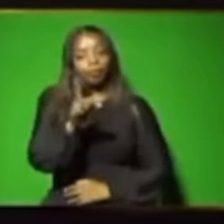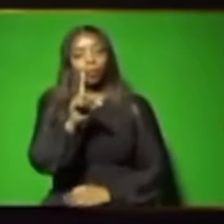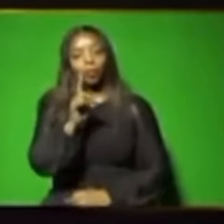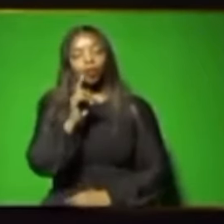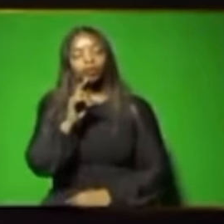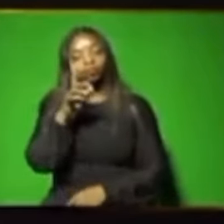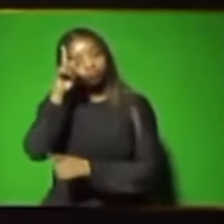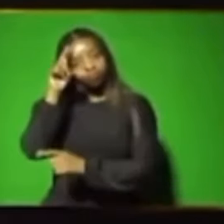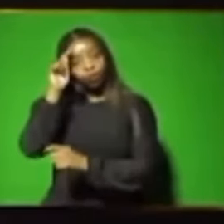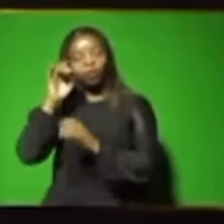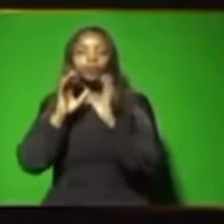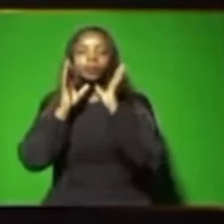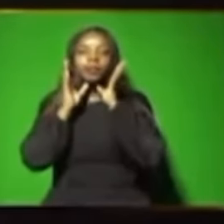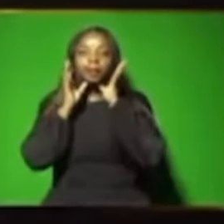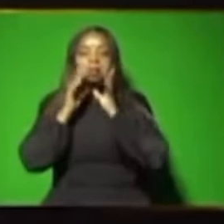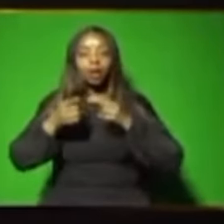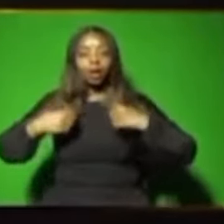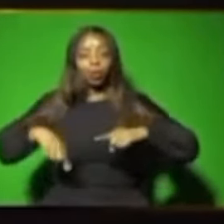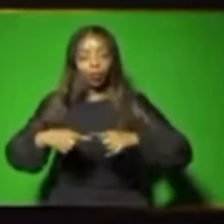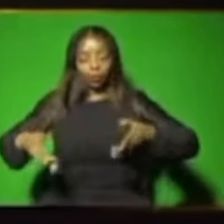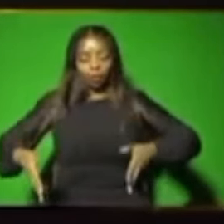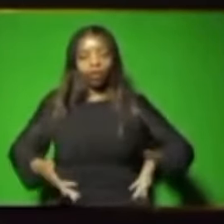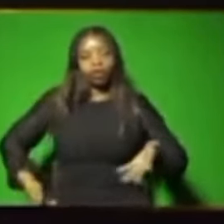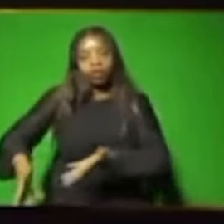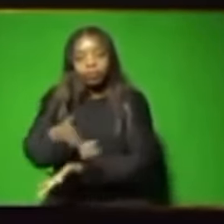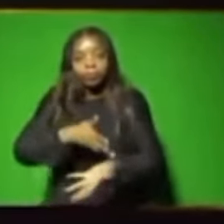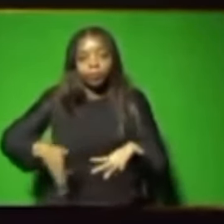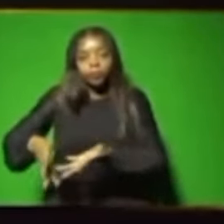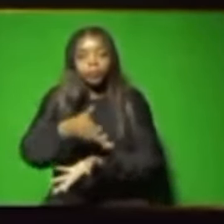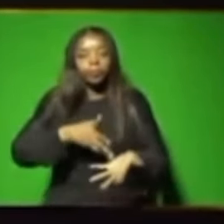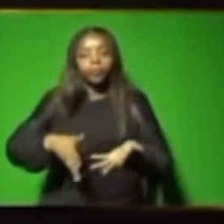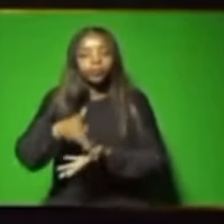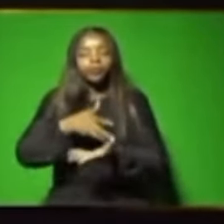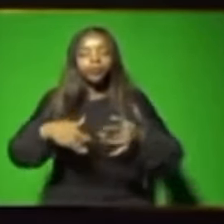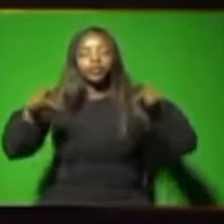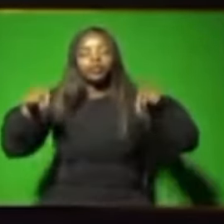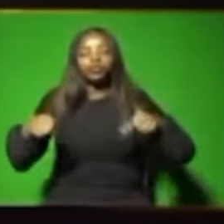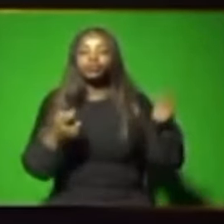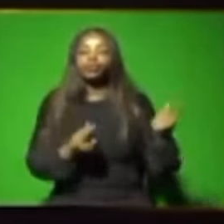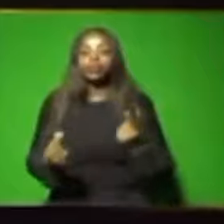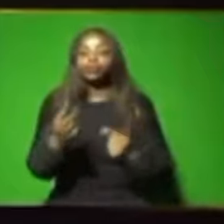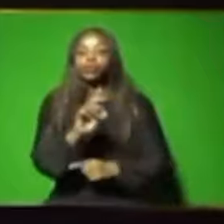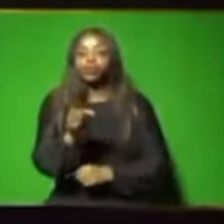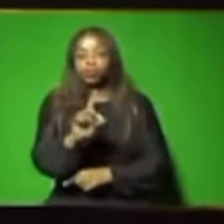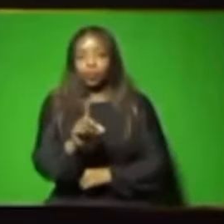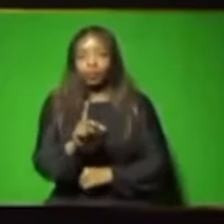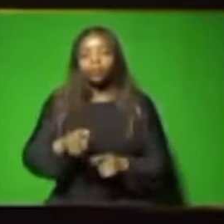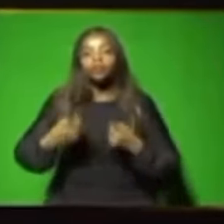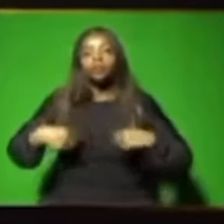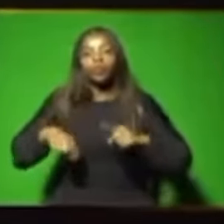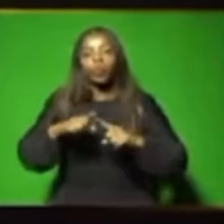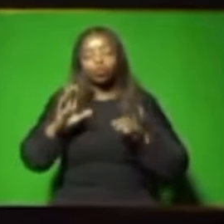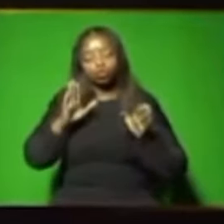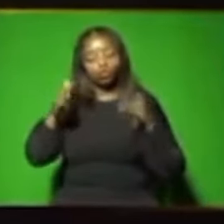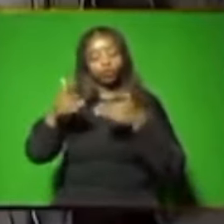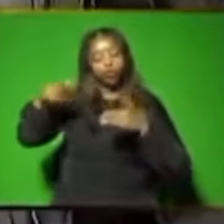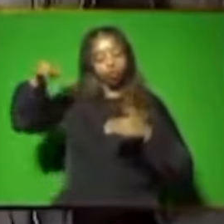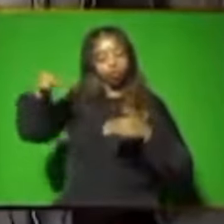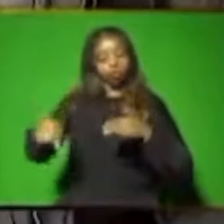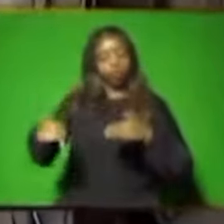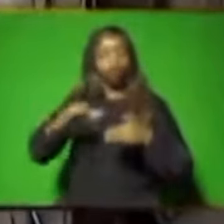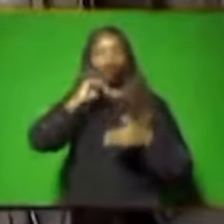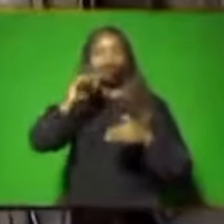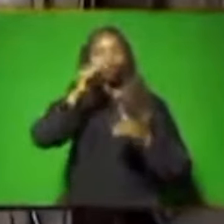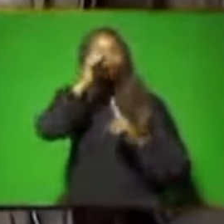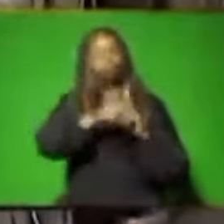dad. He approached him and said we need to sit man to man and actually like discuss our problems, our beef,